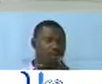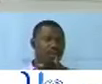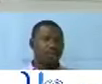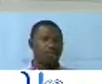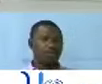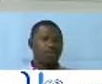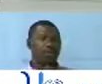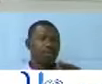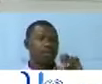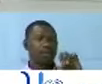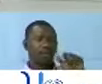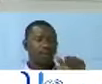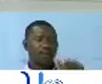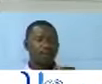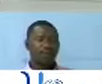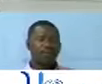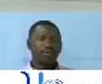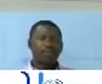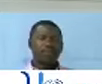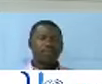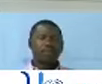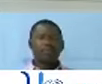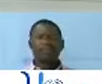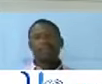was aware of what was